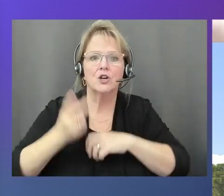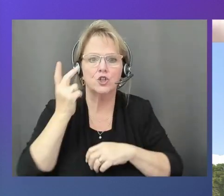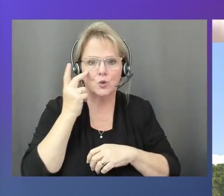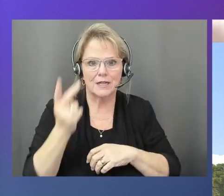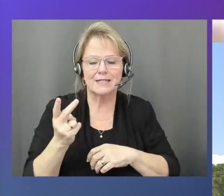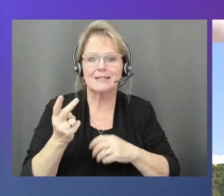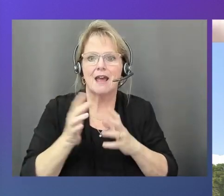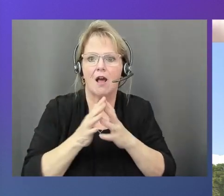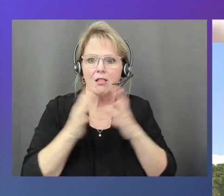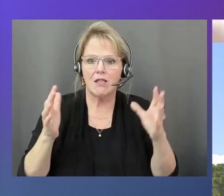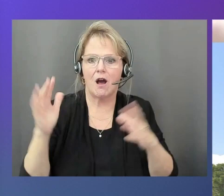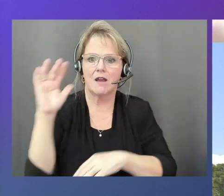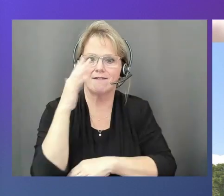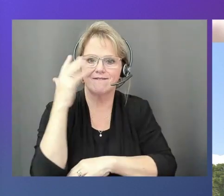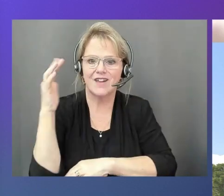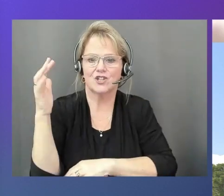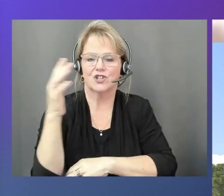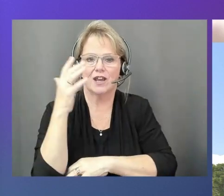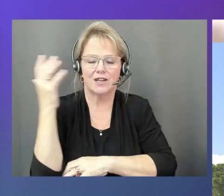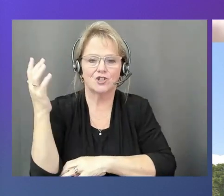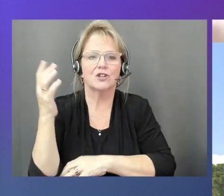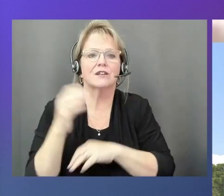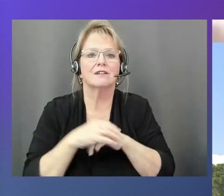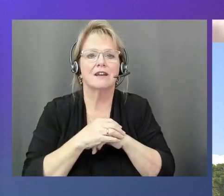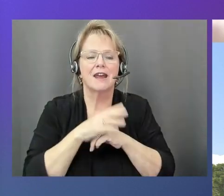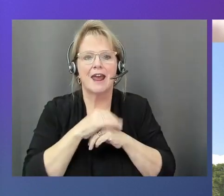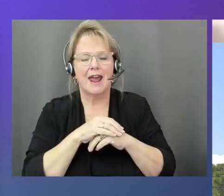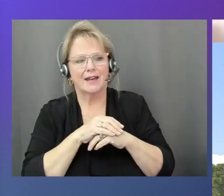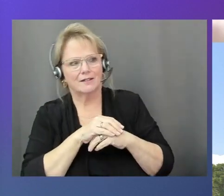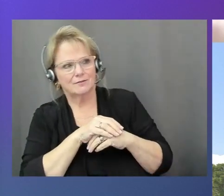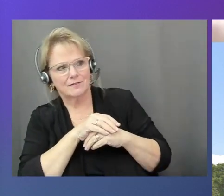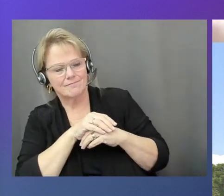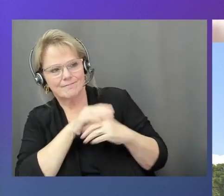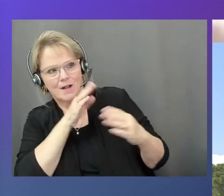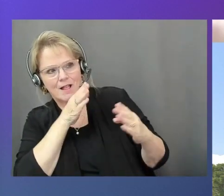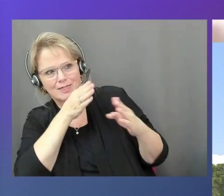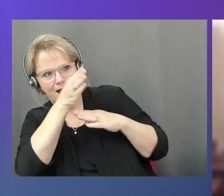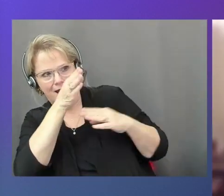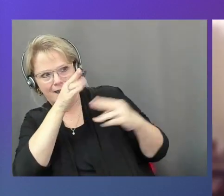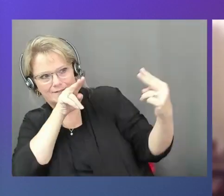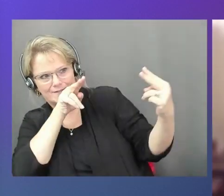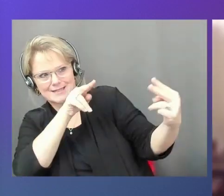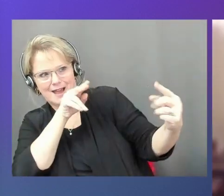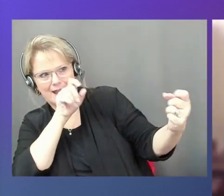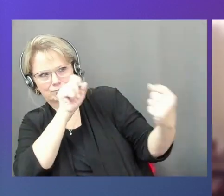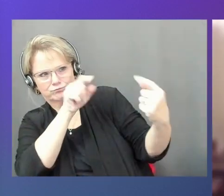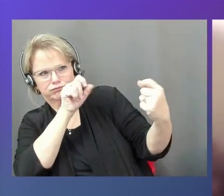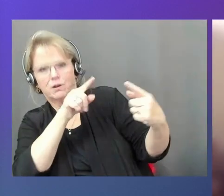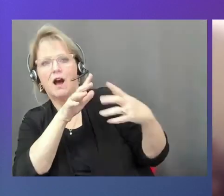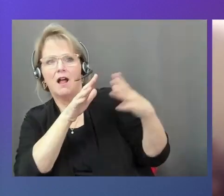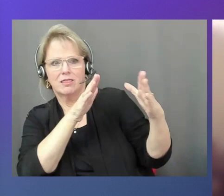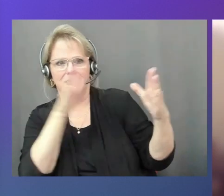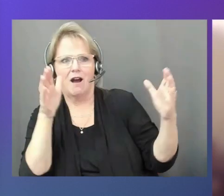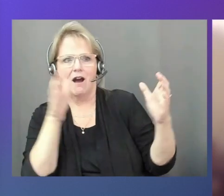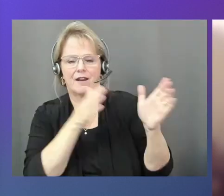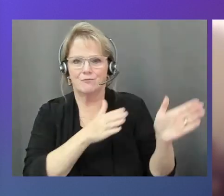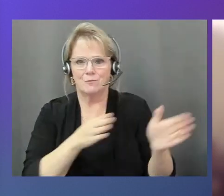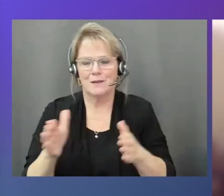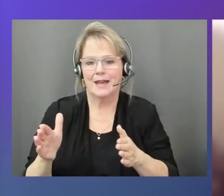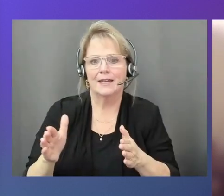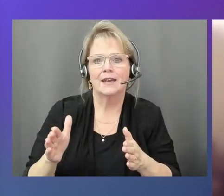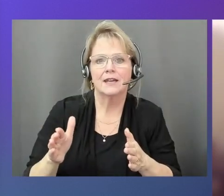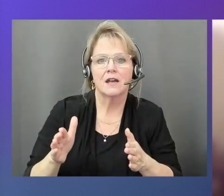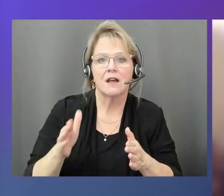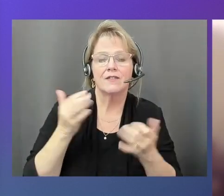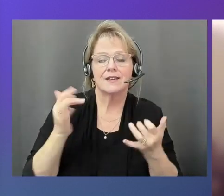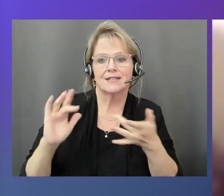trees, and getting line of sight between various point-to-point systems took a lot of planning. The core members of the networking team have been on the